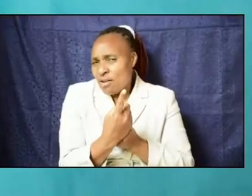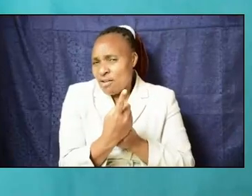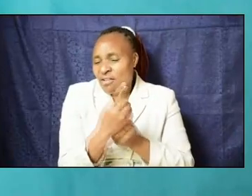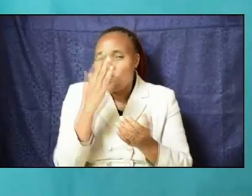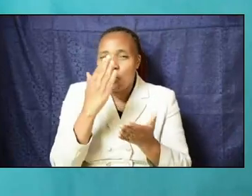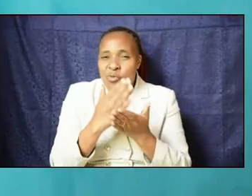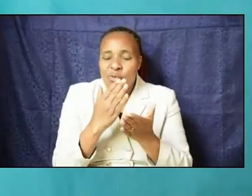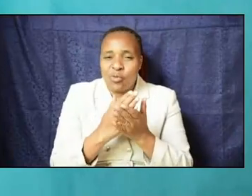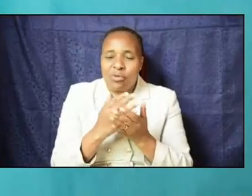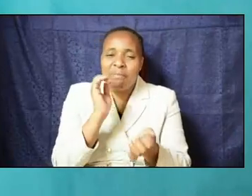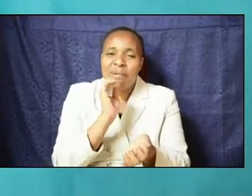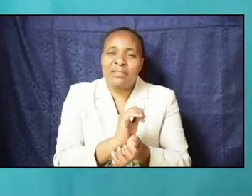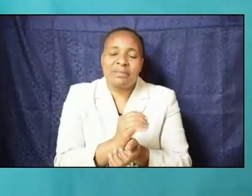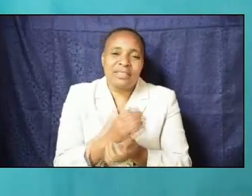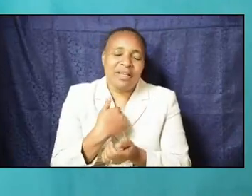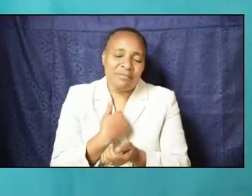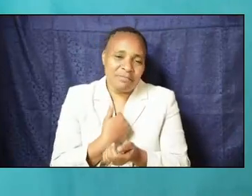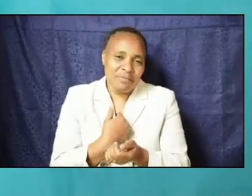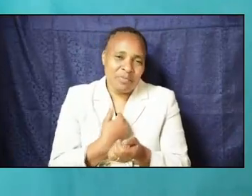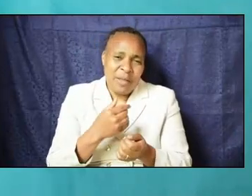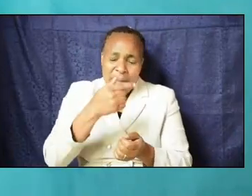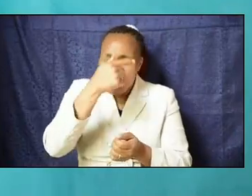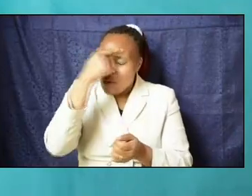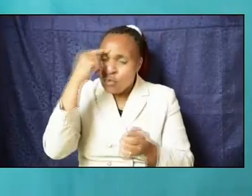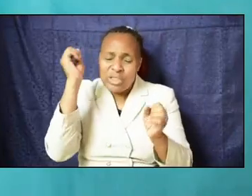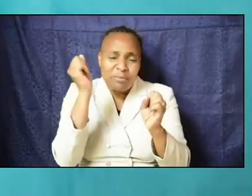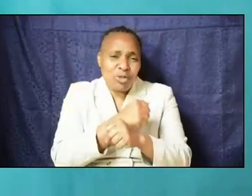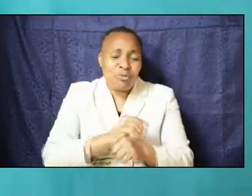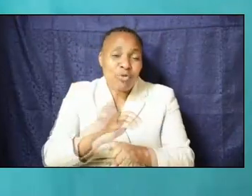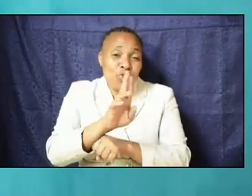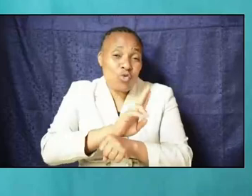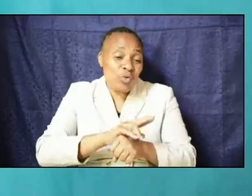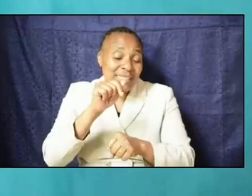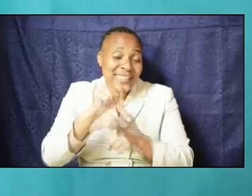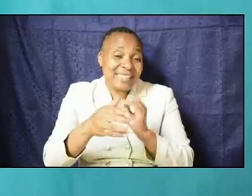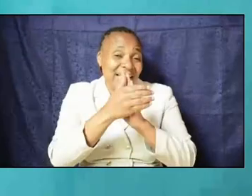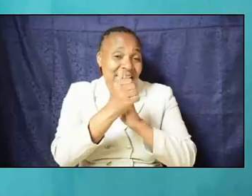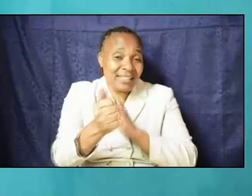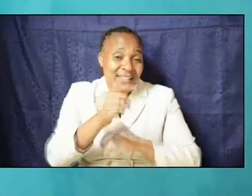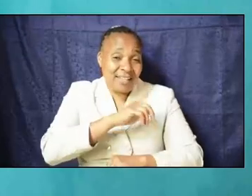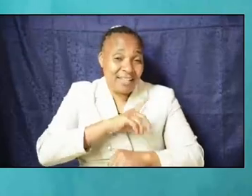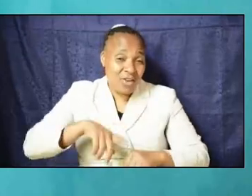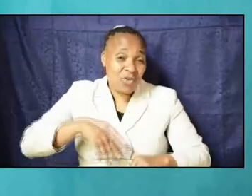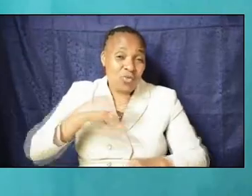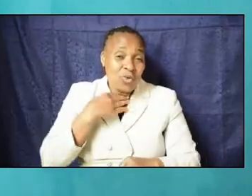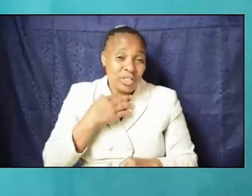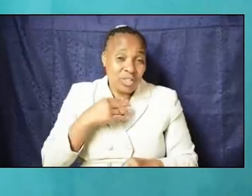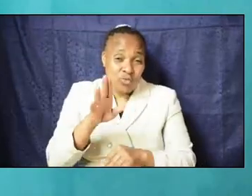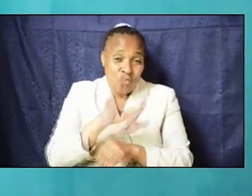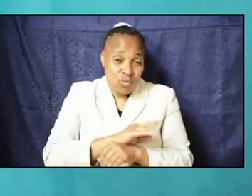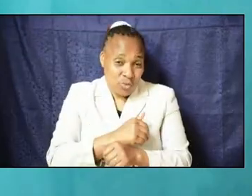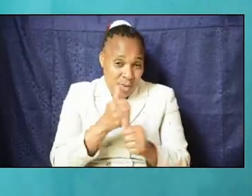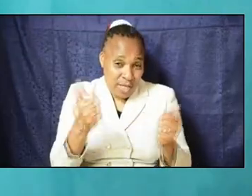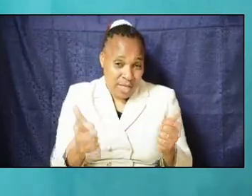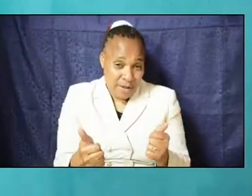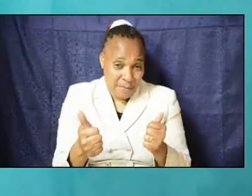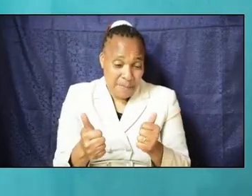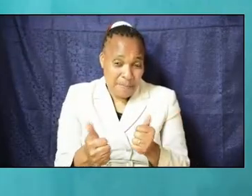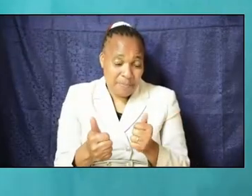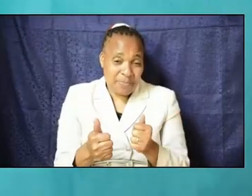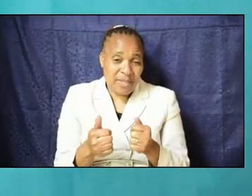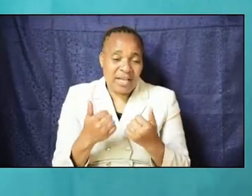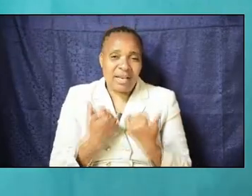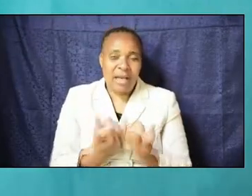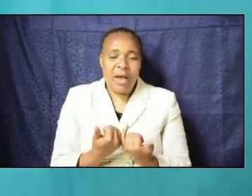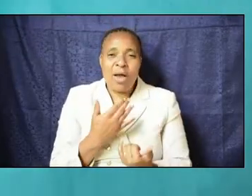actually got punishment because he did not use his talent as the Lord wanted him to use it. Now,